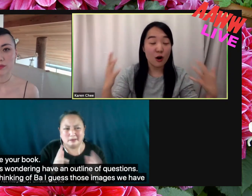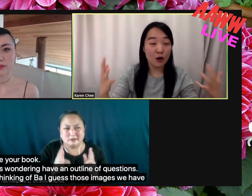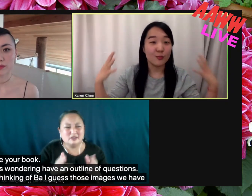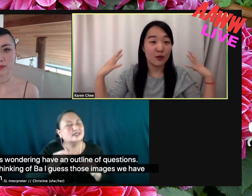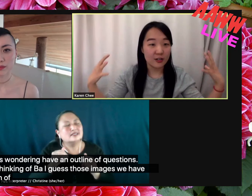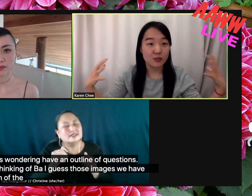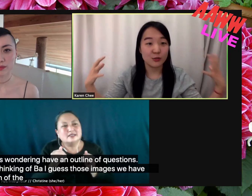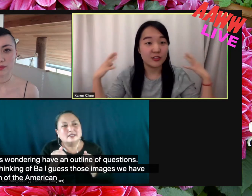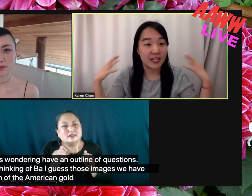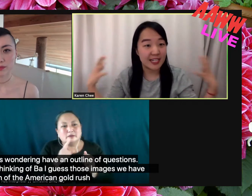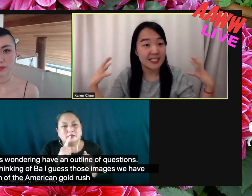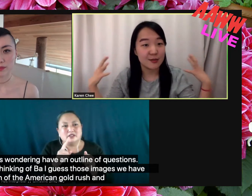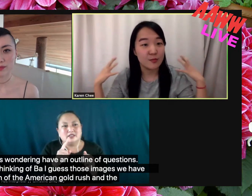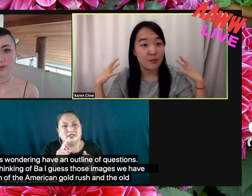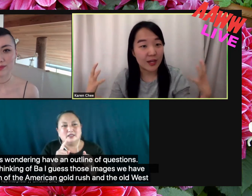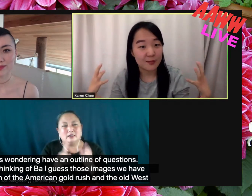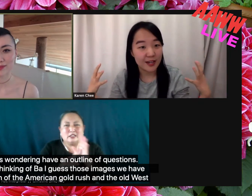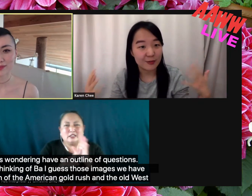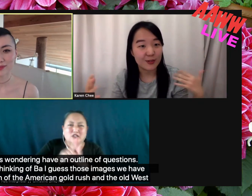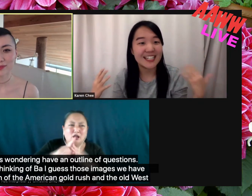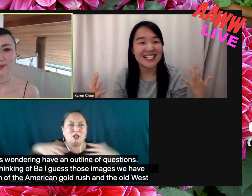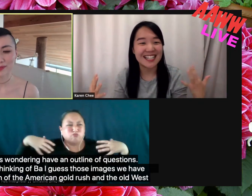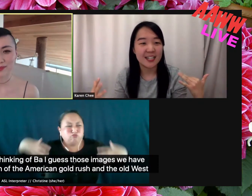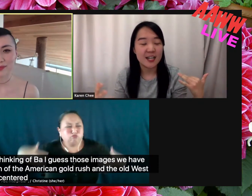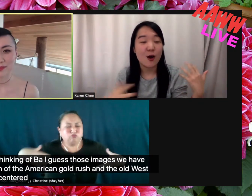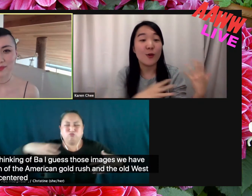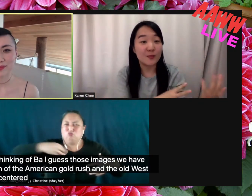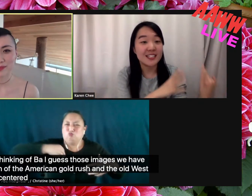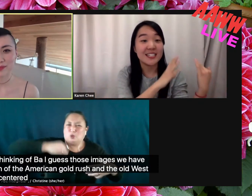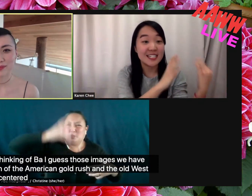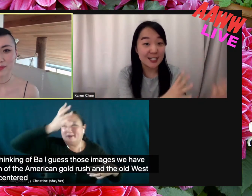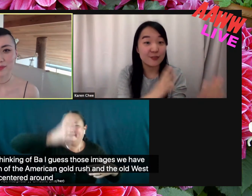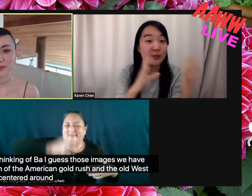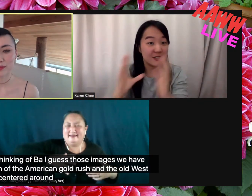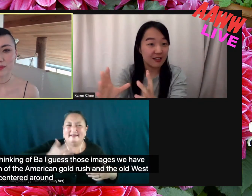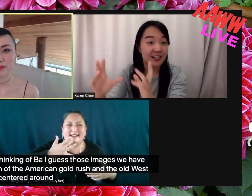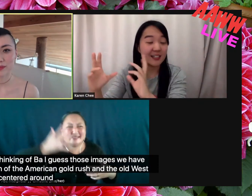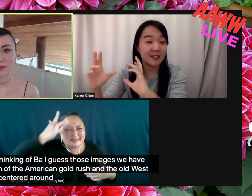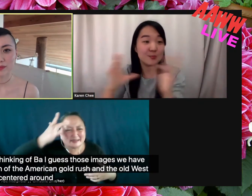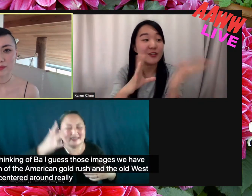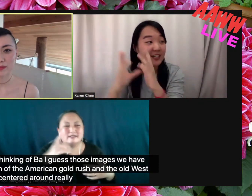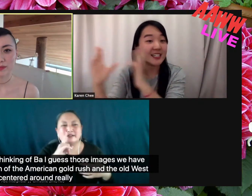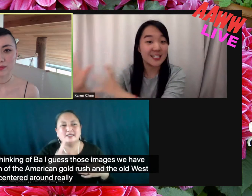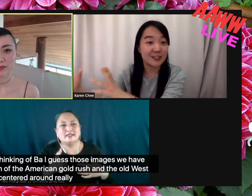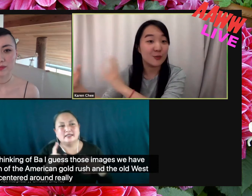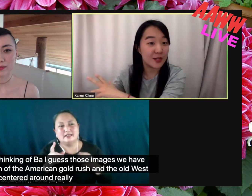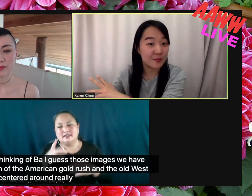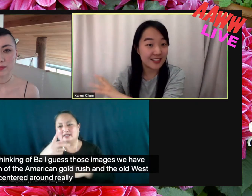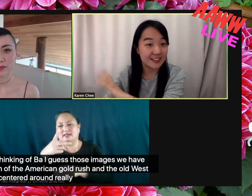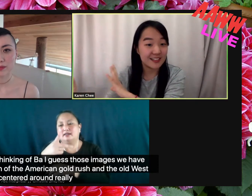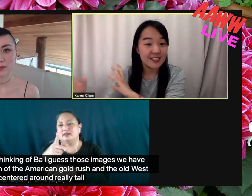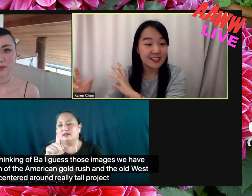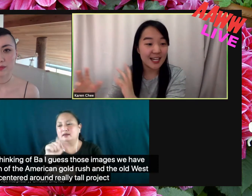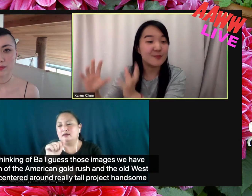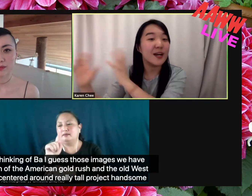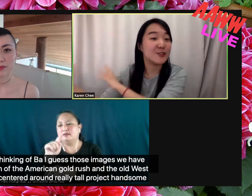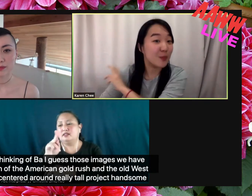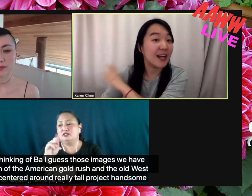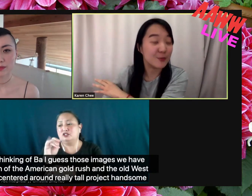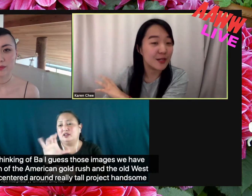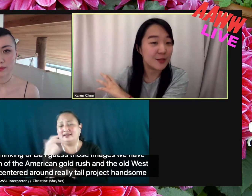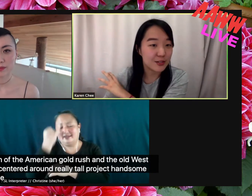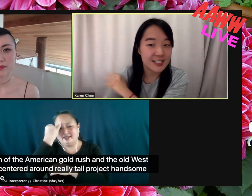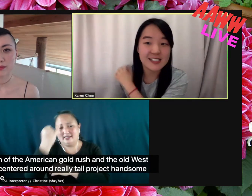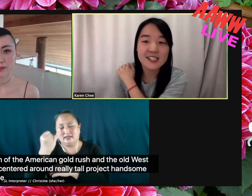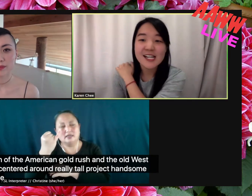like tall, broad-shouldered, handsome white men, right? It's like a white man's idea of the platonic ideal of a white man as imagined